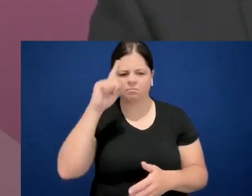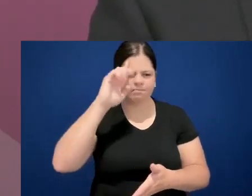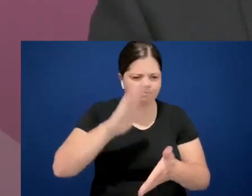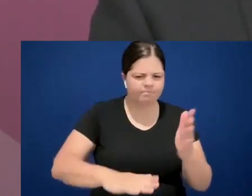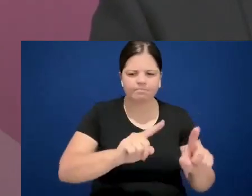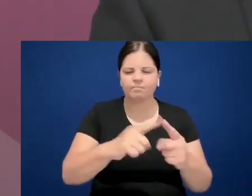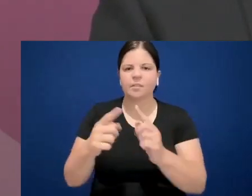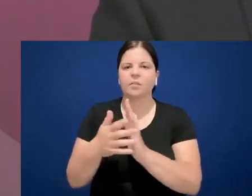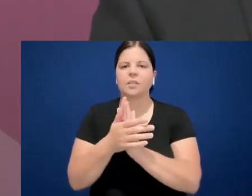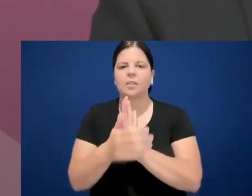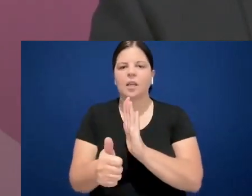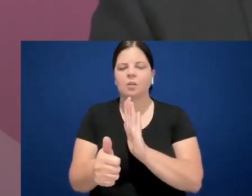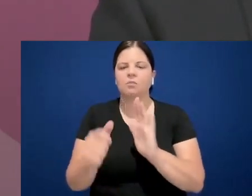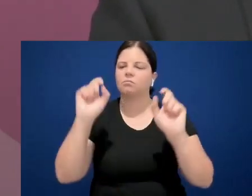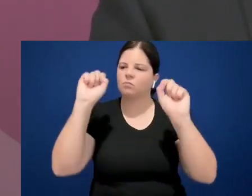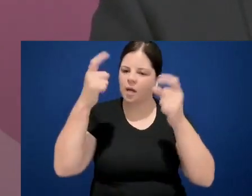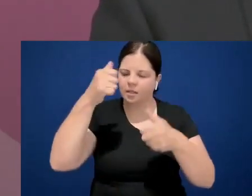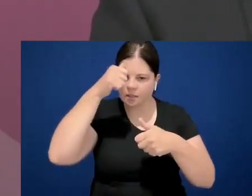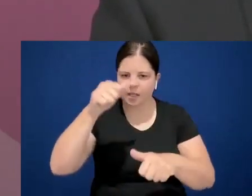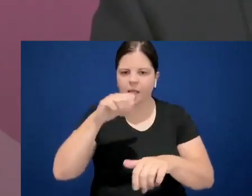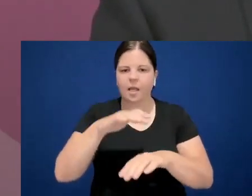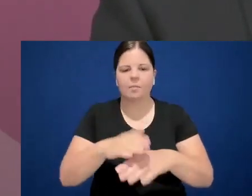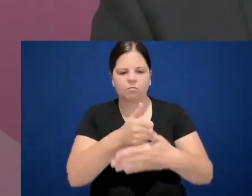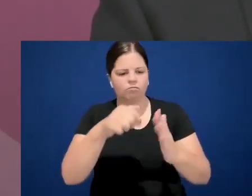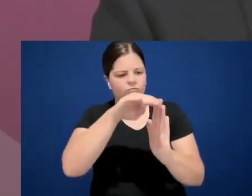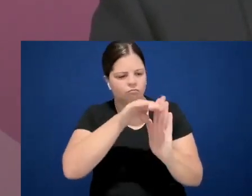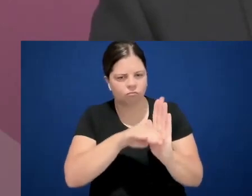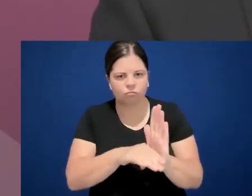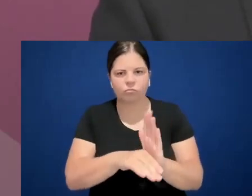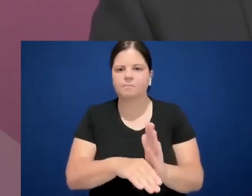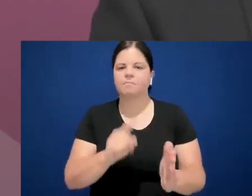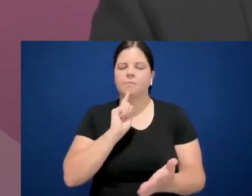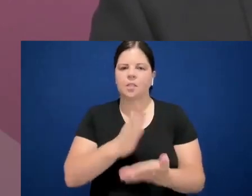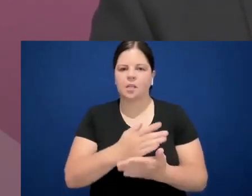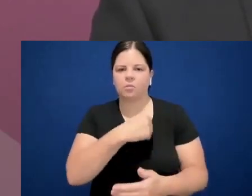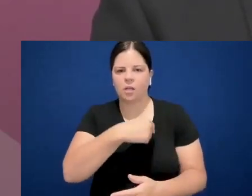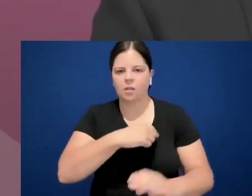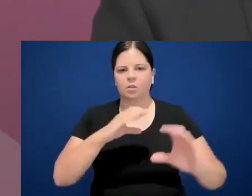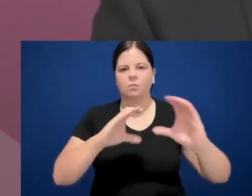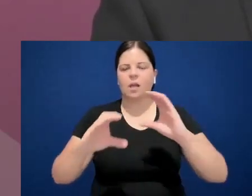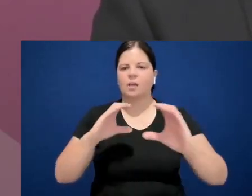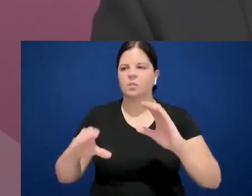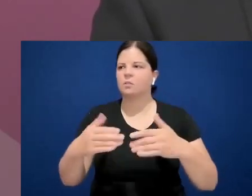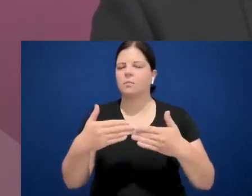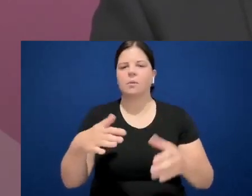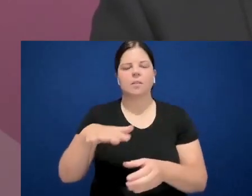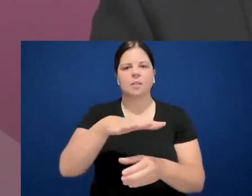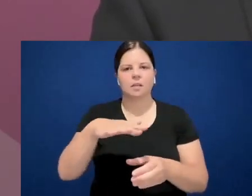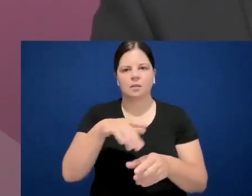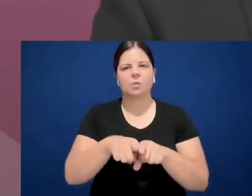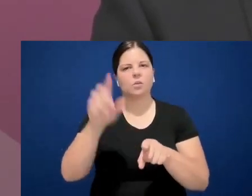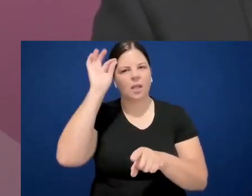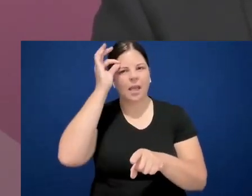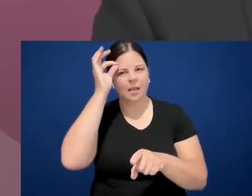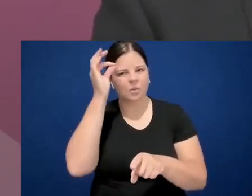deep understanding of regulatory, integrity, communication, public sector and council administration matters. Prior